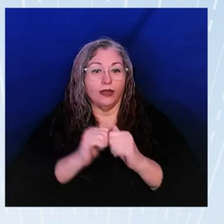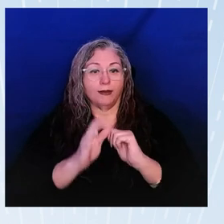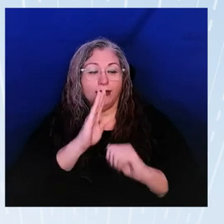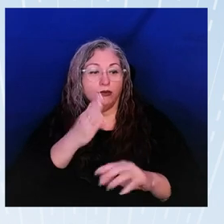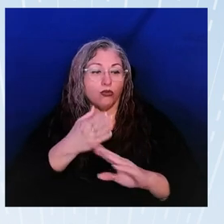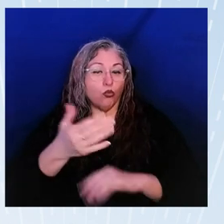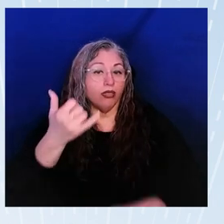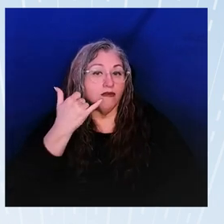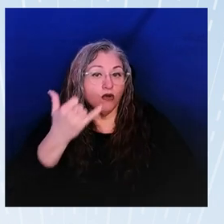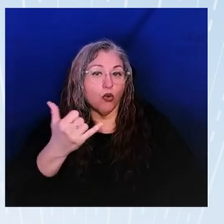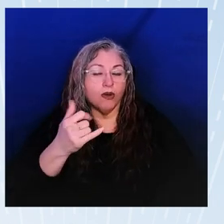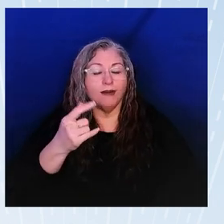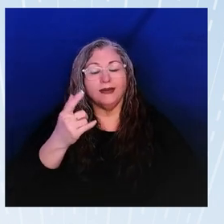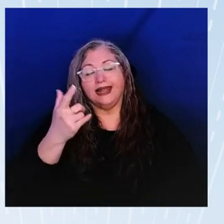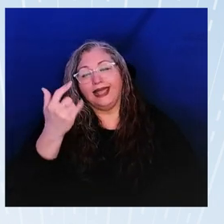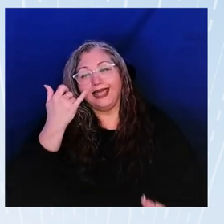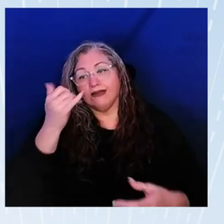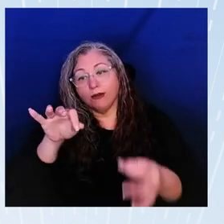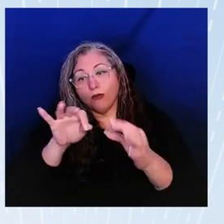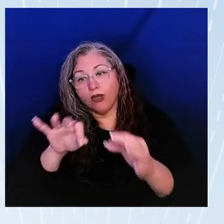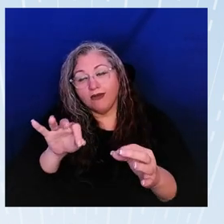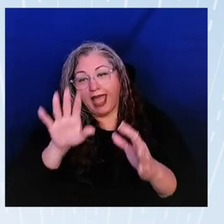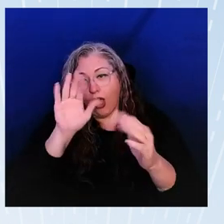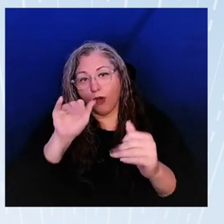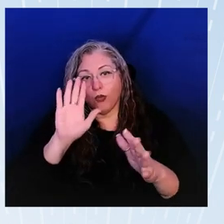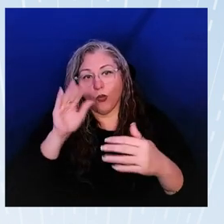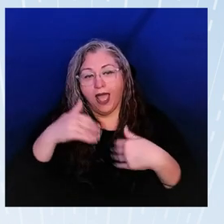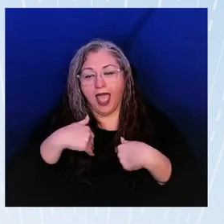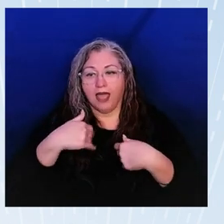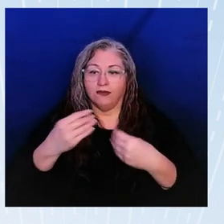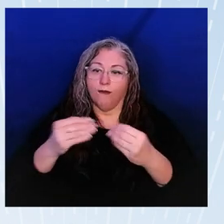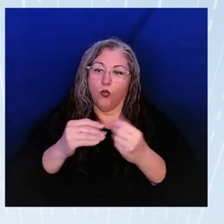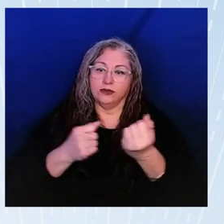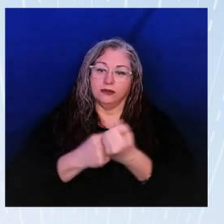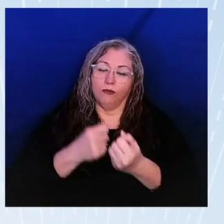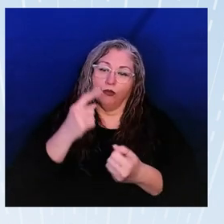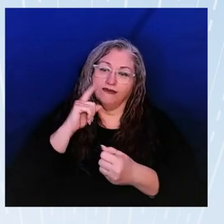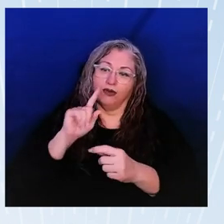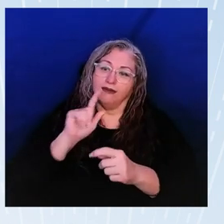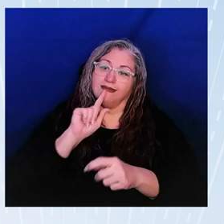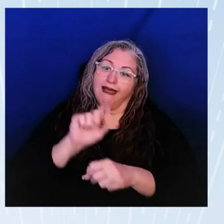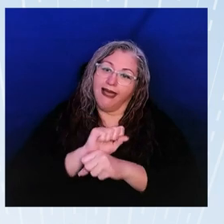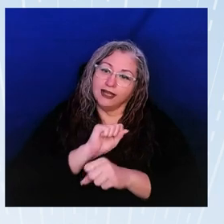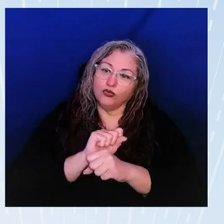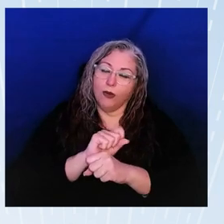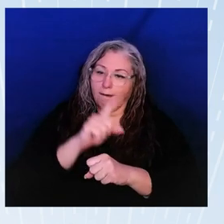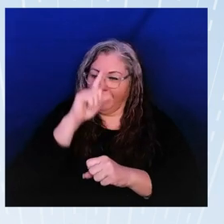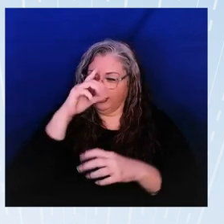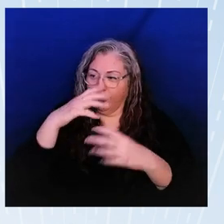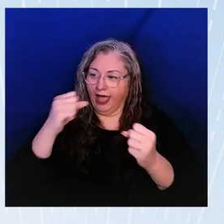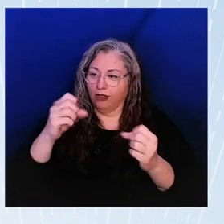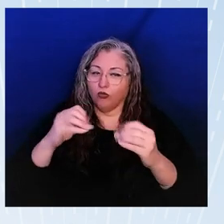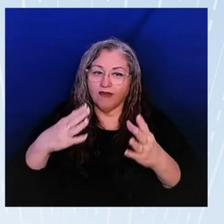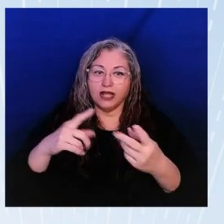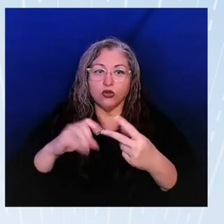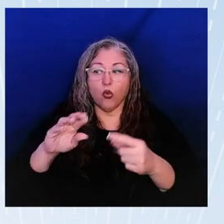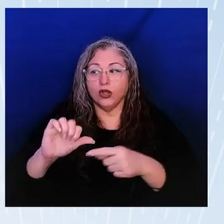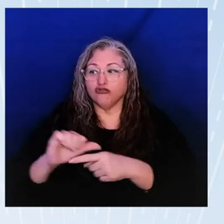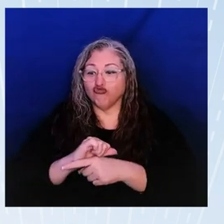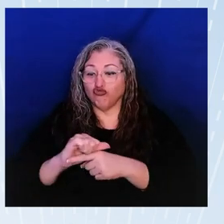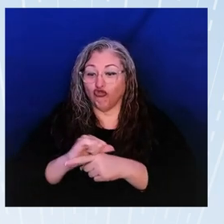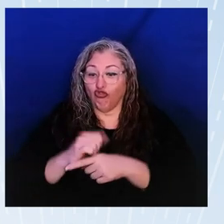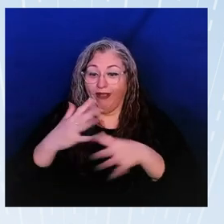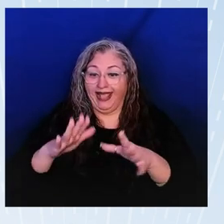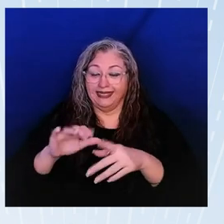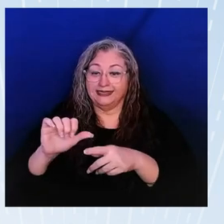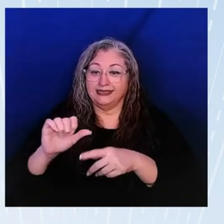But ideally, I would hope there'd be more support for actual mental health providers or trained staff that